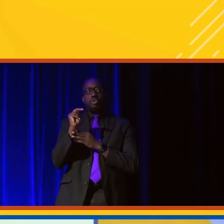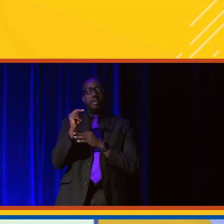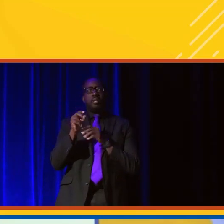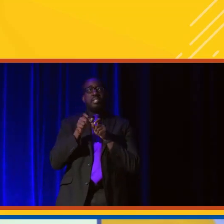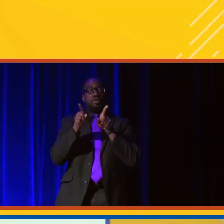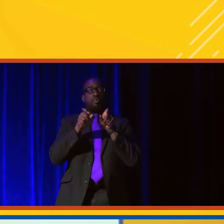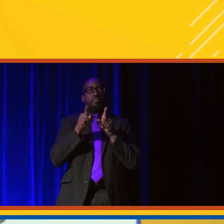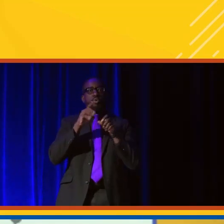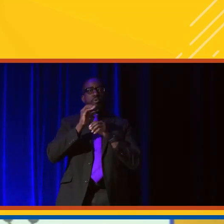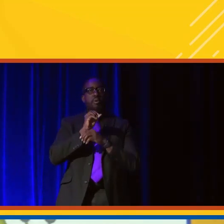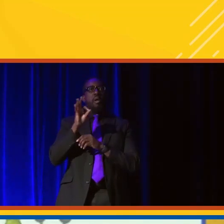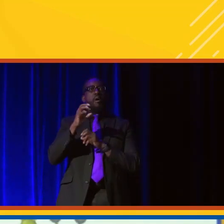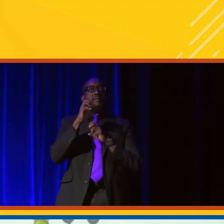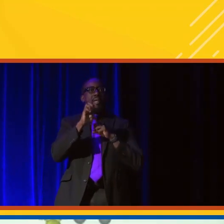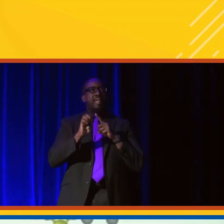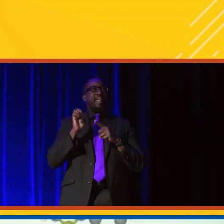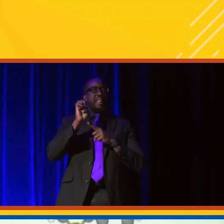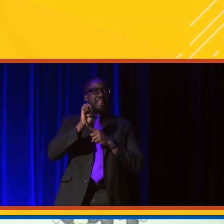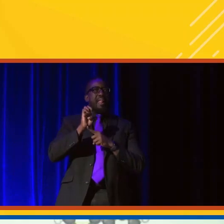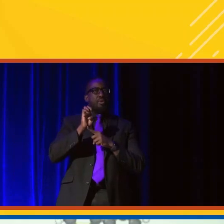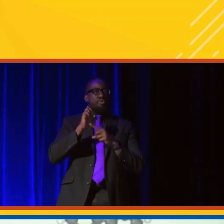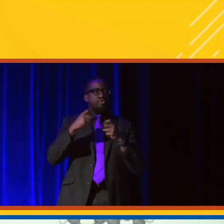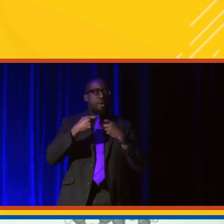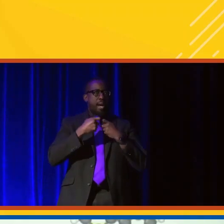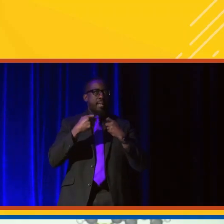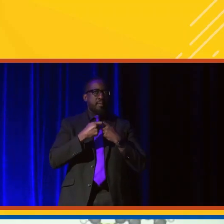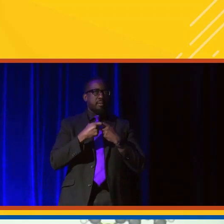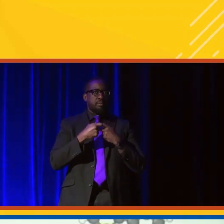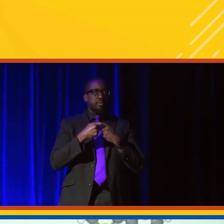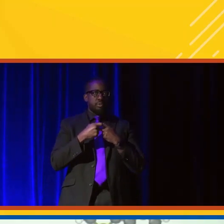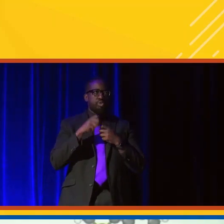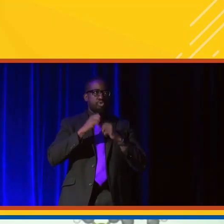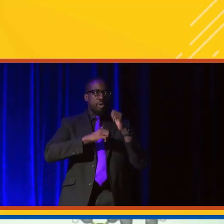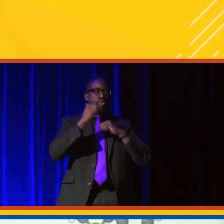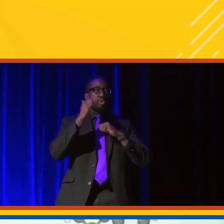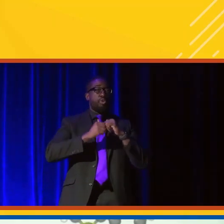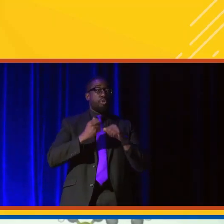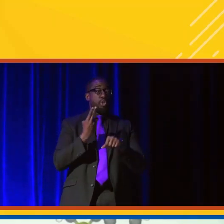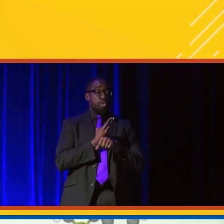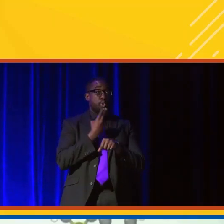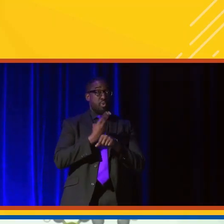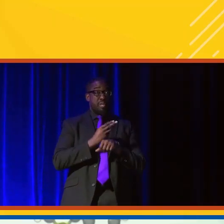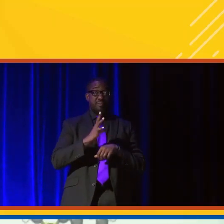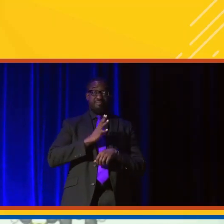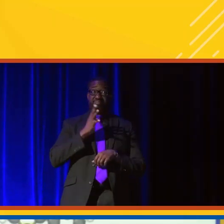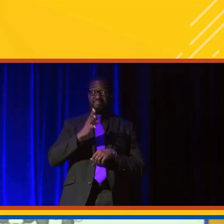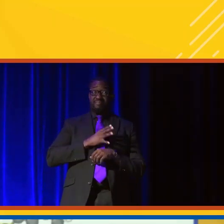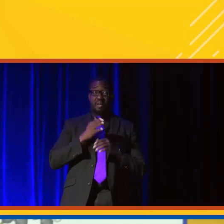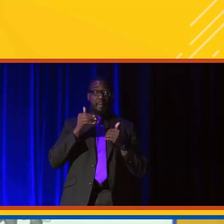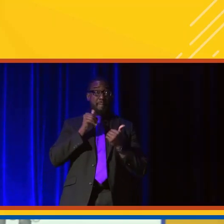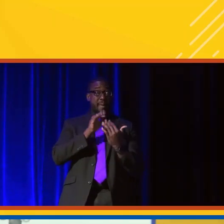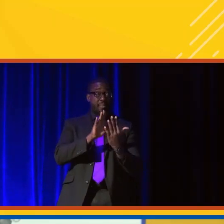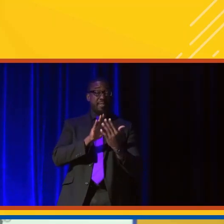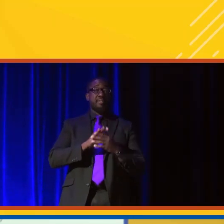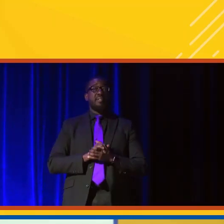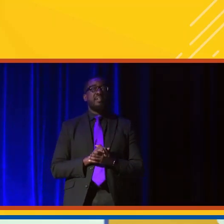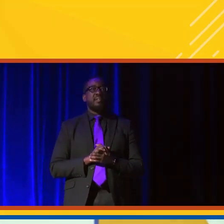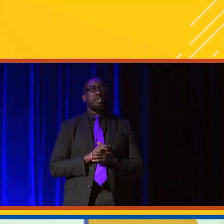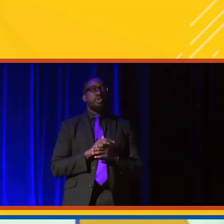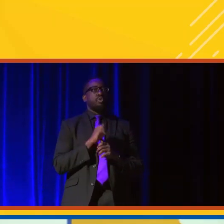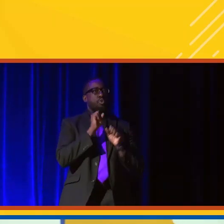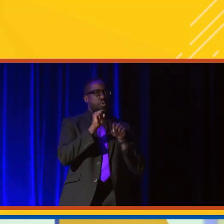of the molecule. And the short version of this is that using these state-of-the-art methods, we can match these